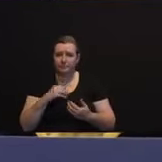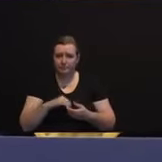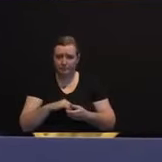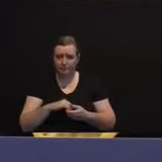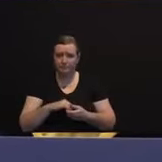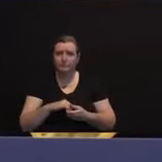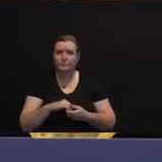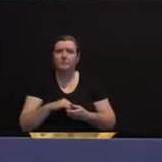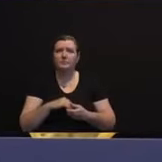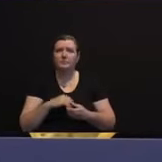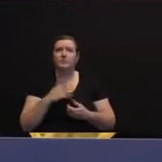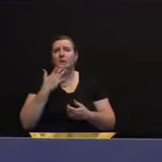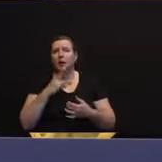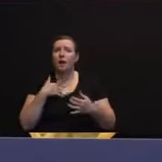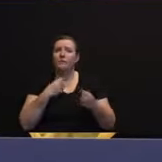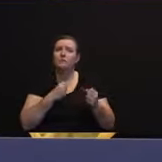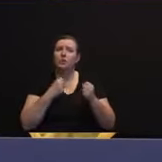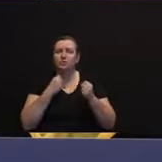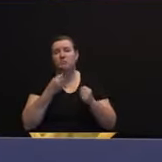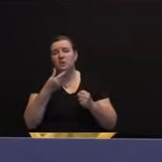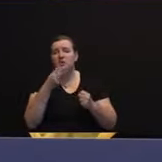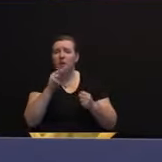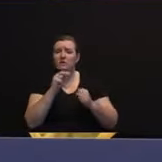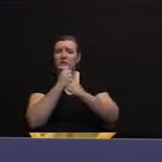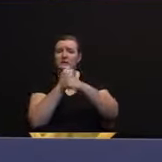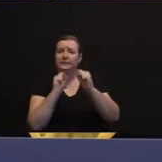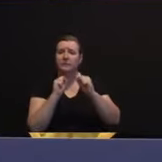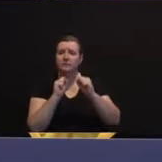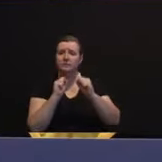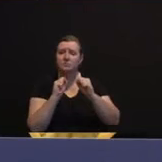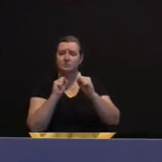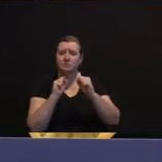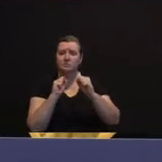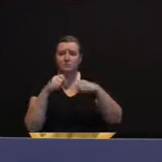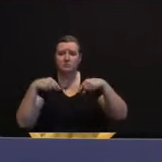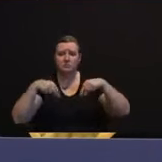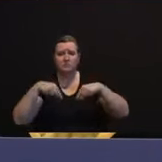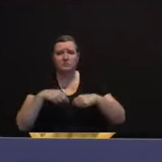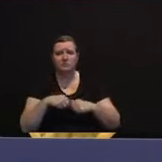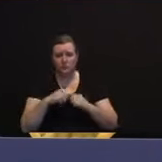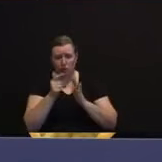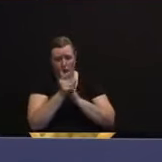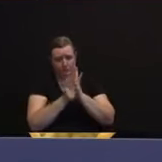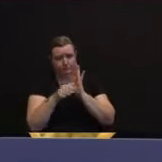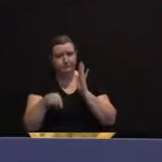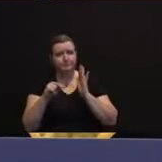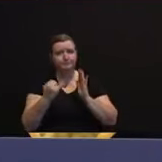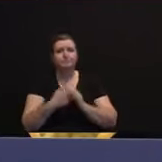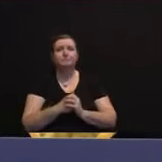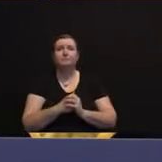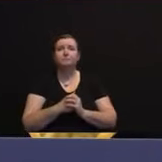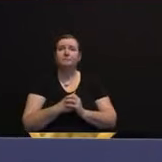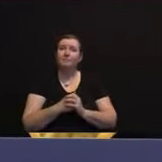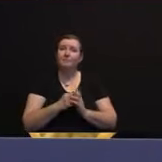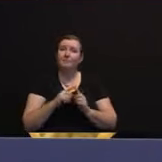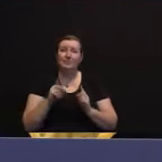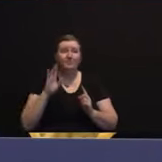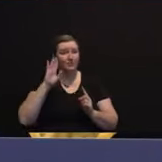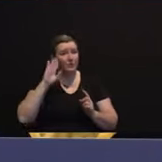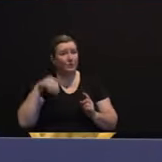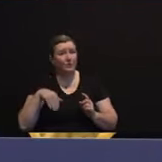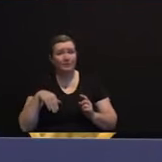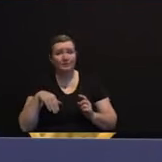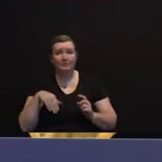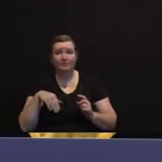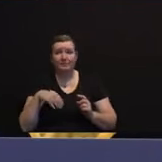something that's going for us. But we also know that guns come up the iron pipeline across borders. We're